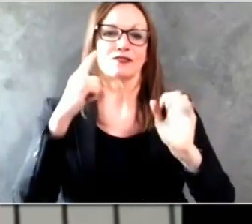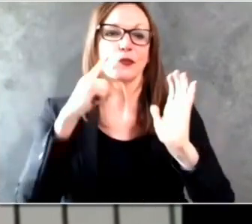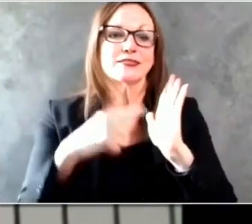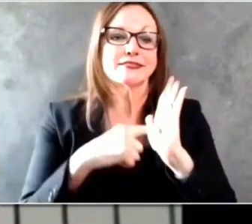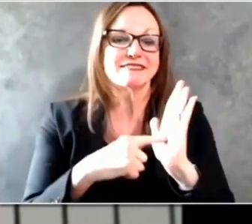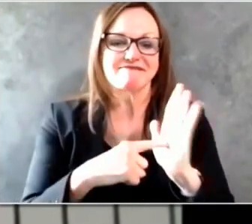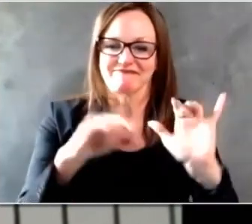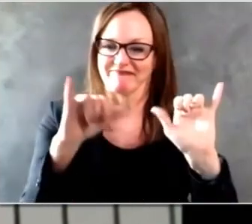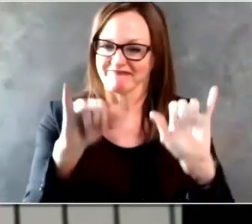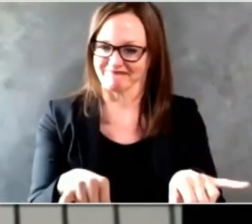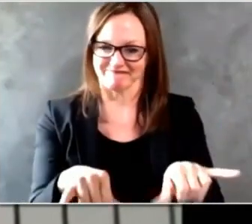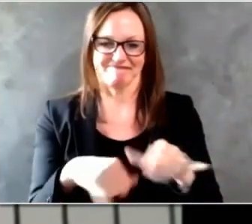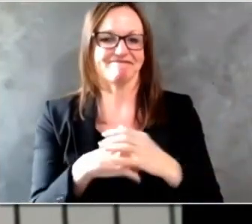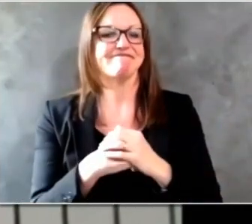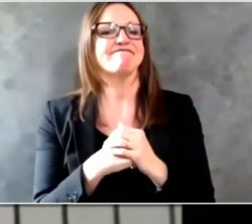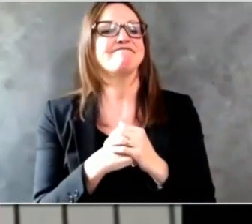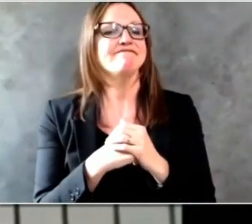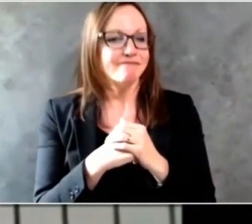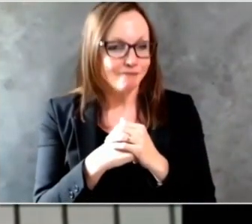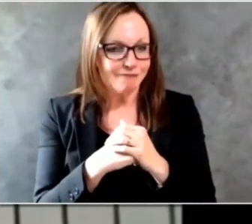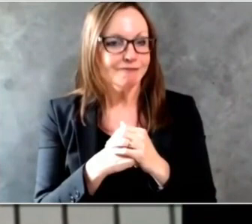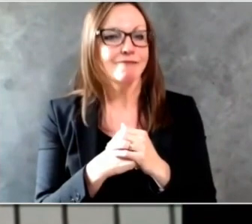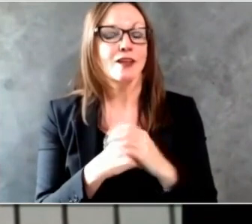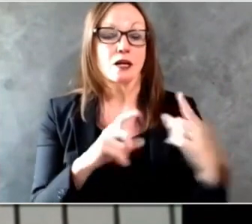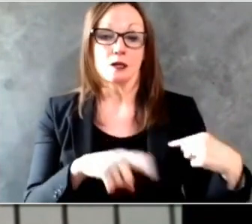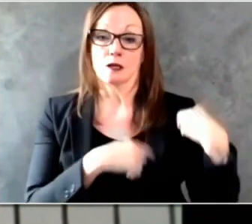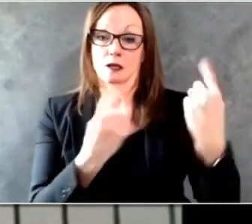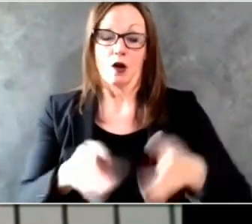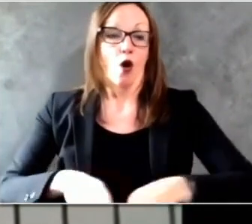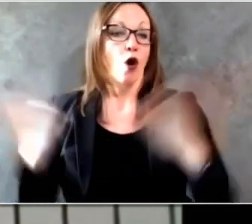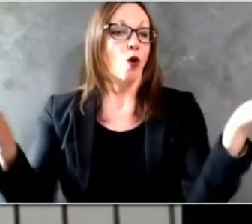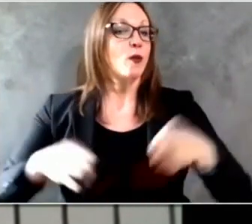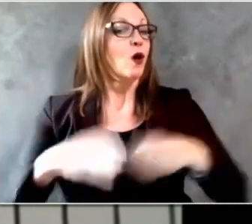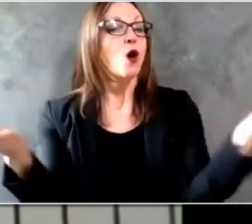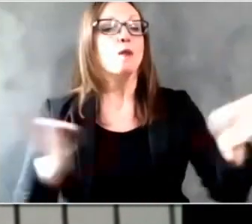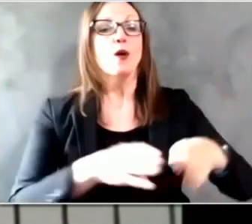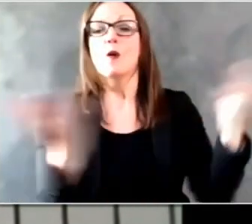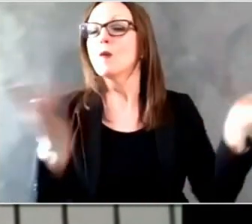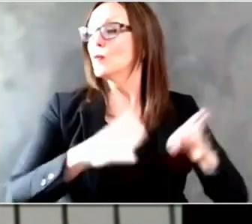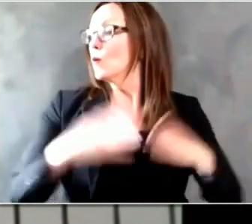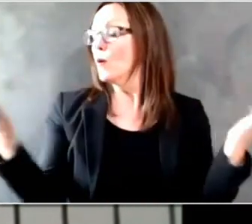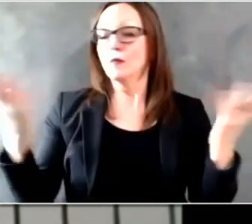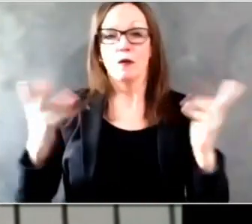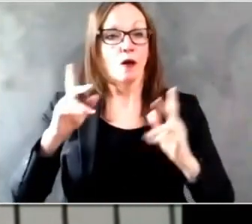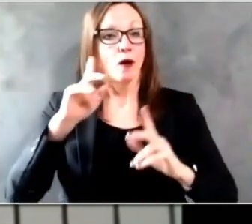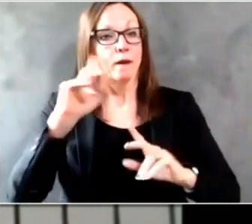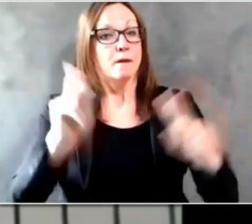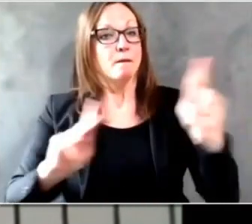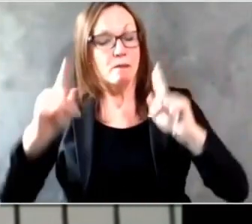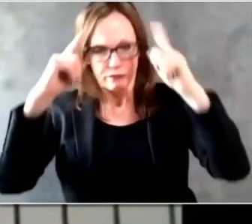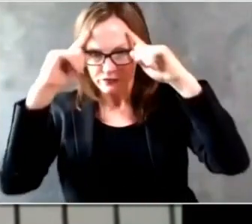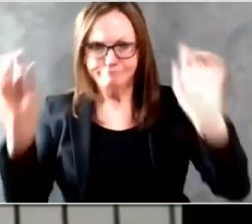really continuing to be the drivers, that we're seeing through our contact tracing efforts.